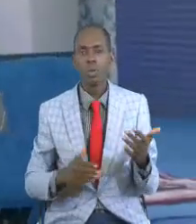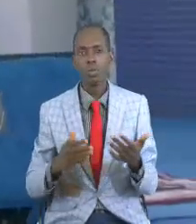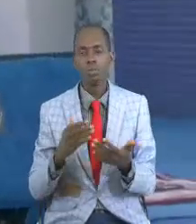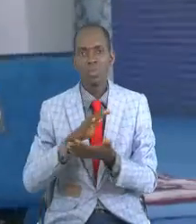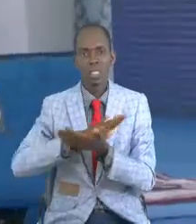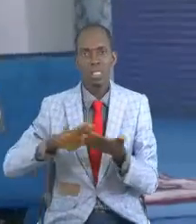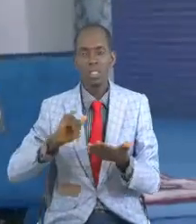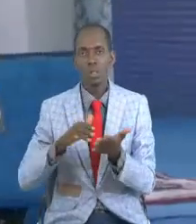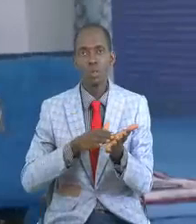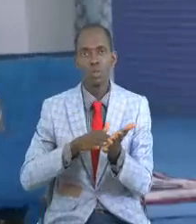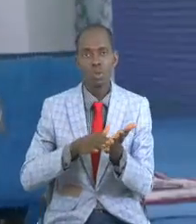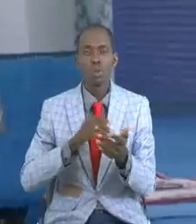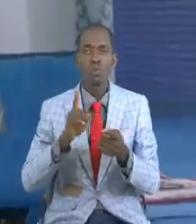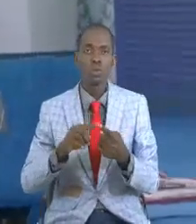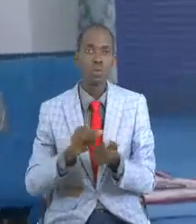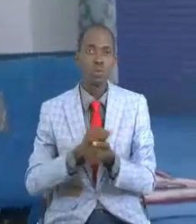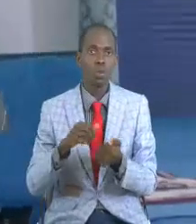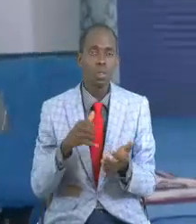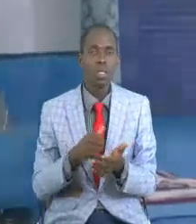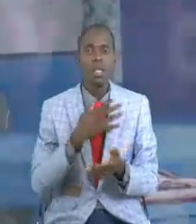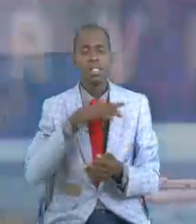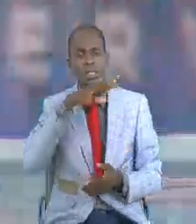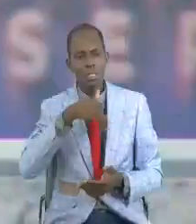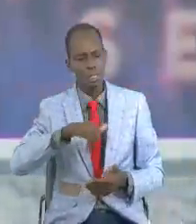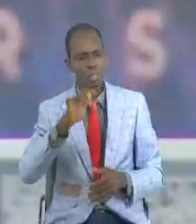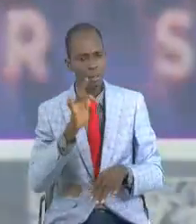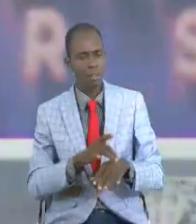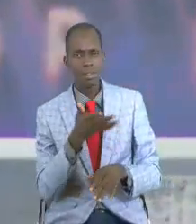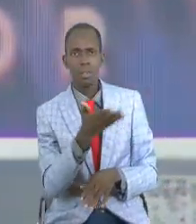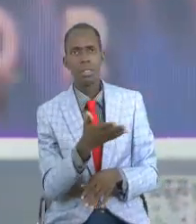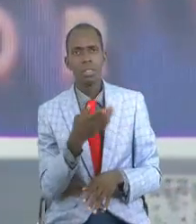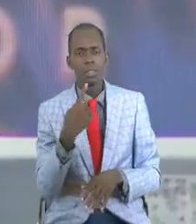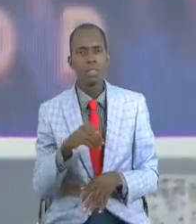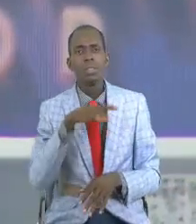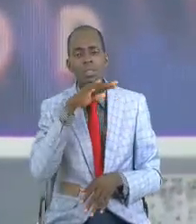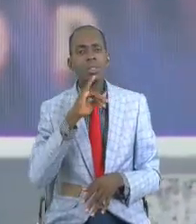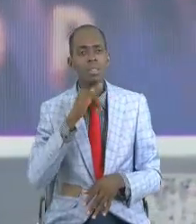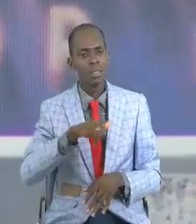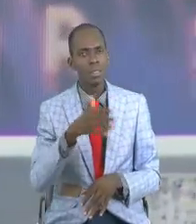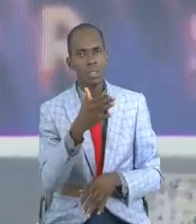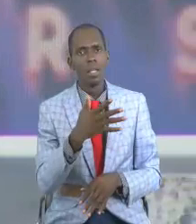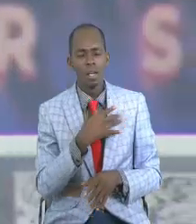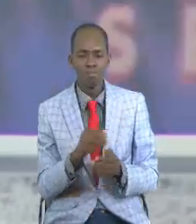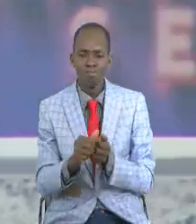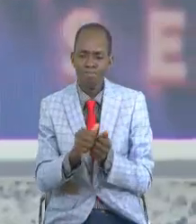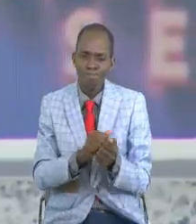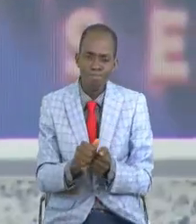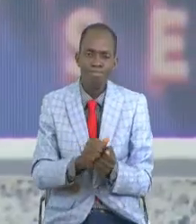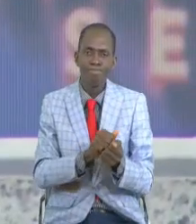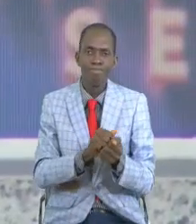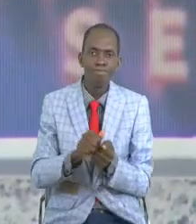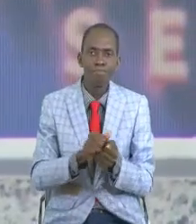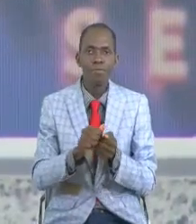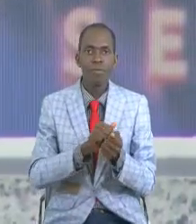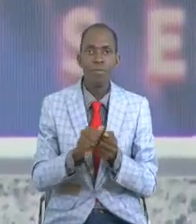it and the stairs are still there the sports are still there and you scroll by your spot crop and you put that